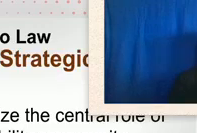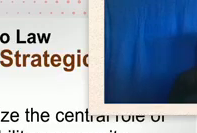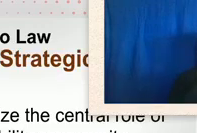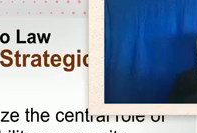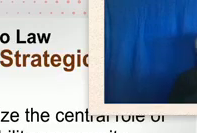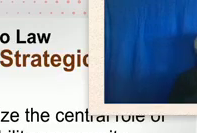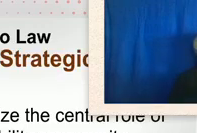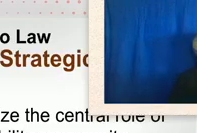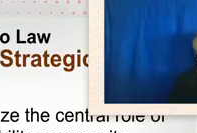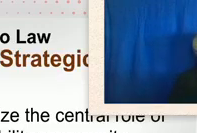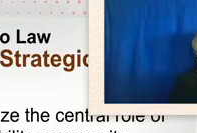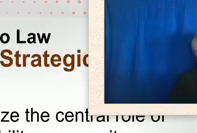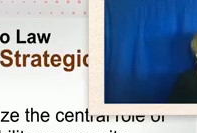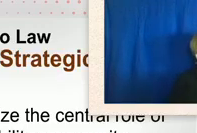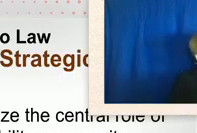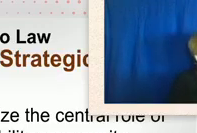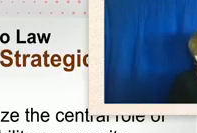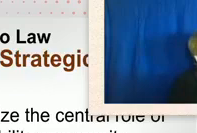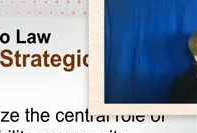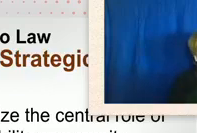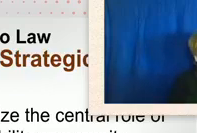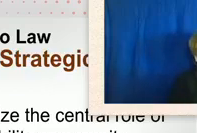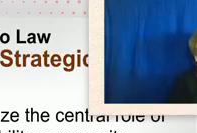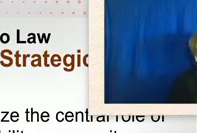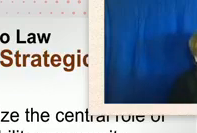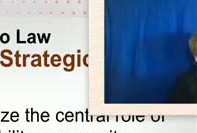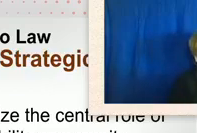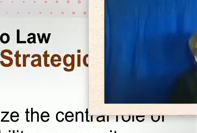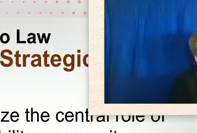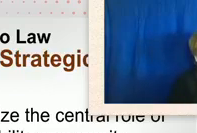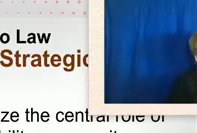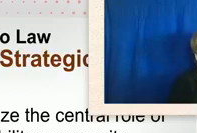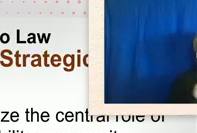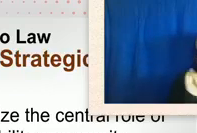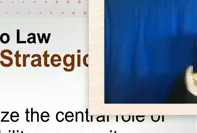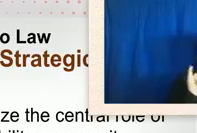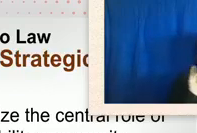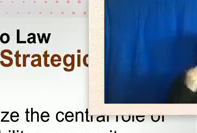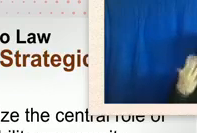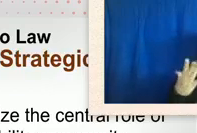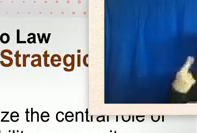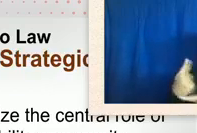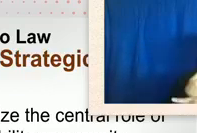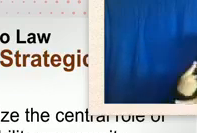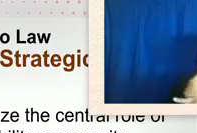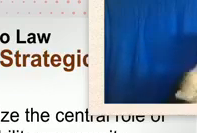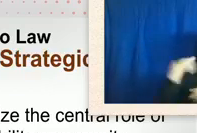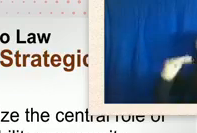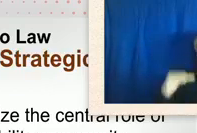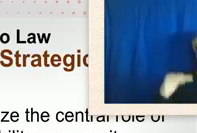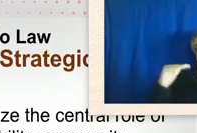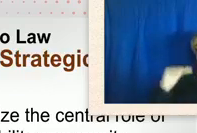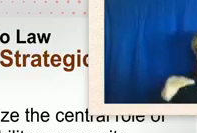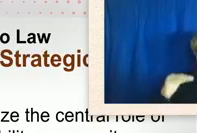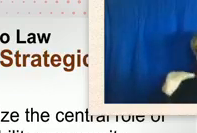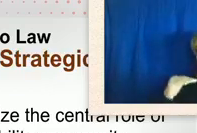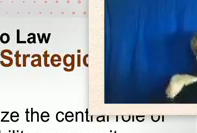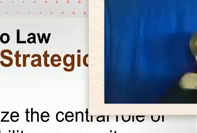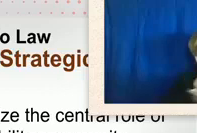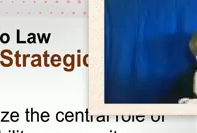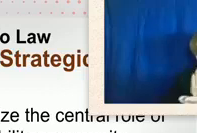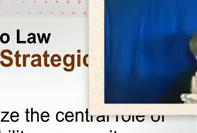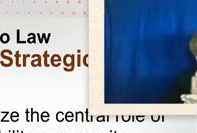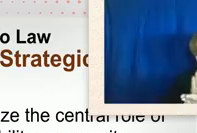people with disabilities, but provided an appropriate balance to address